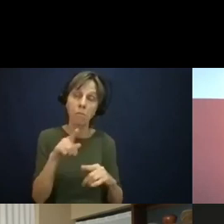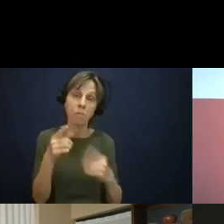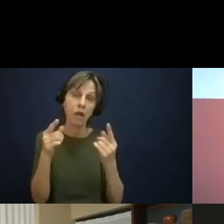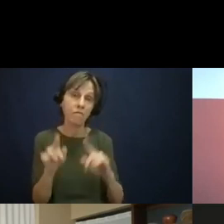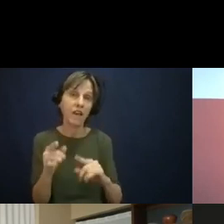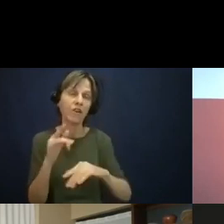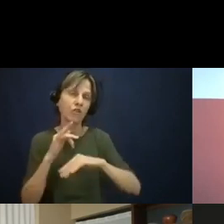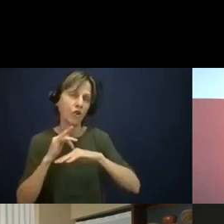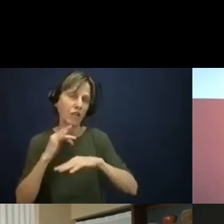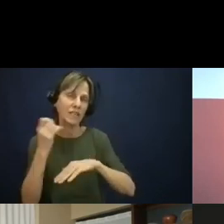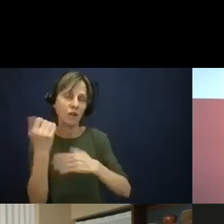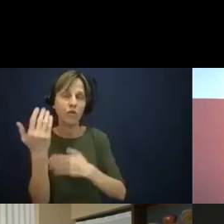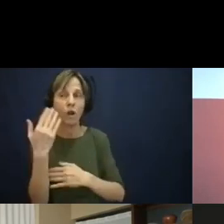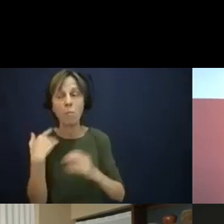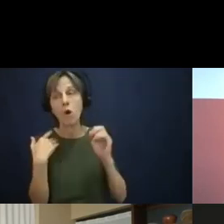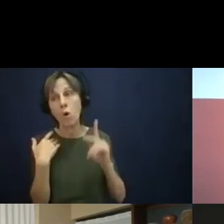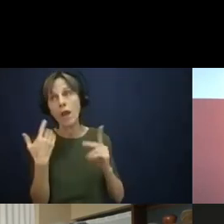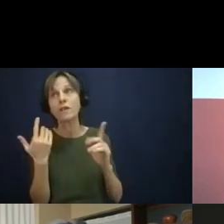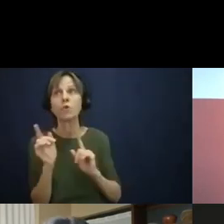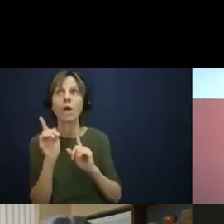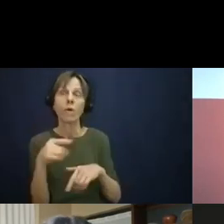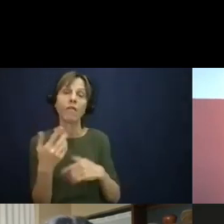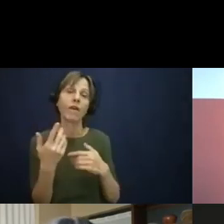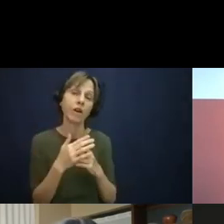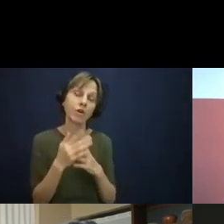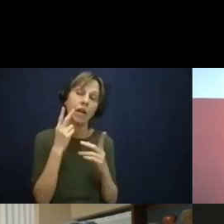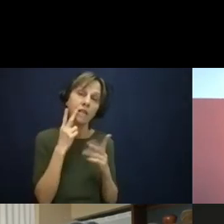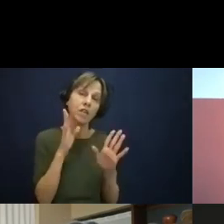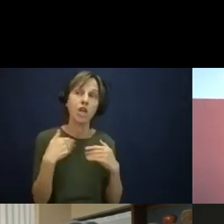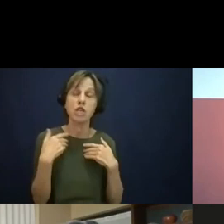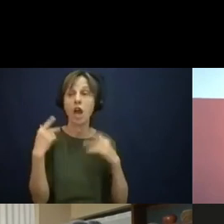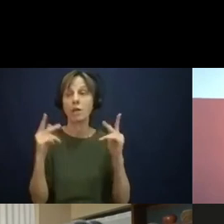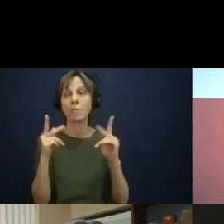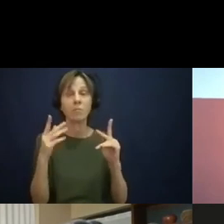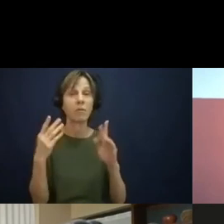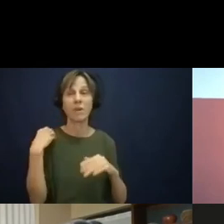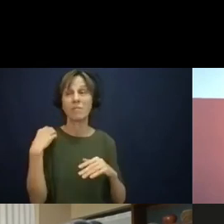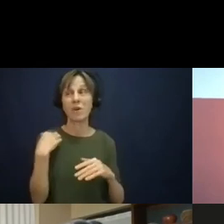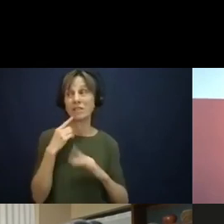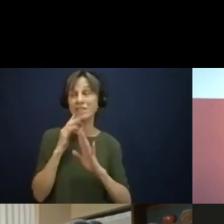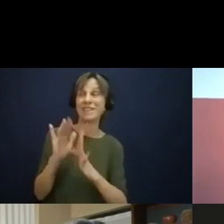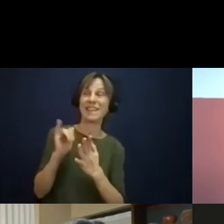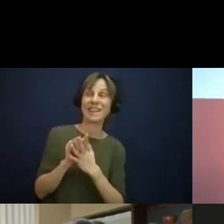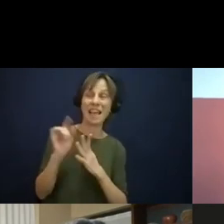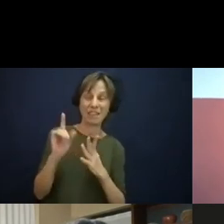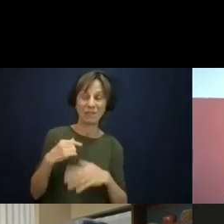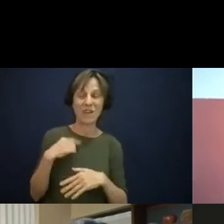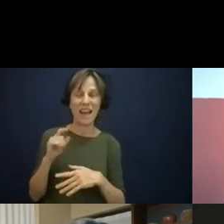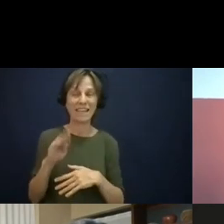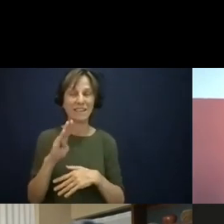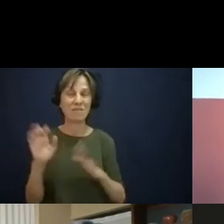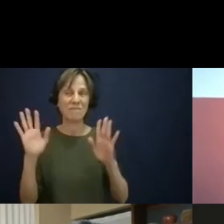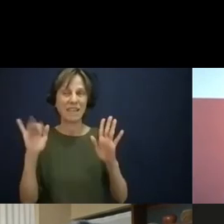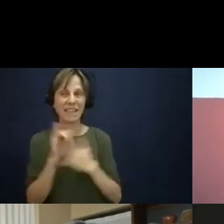Saturday morning. I was like, okay. So I went there and I seen all these young people just being the boss. I was like, honey, this is where I need to be. This is it.